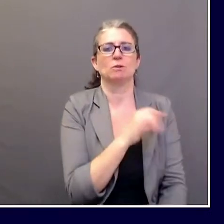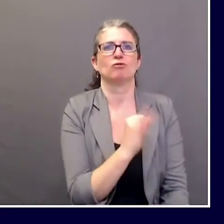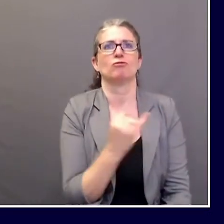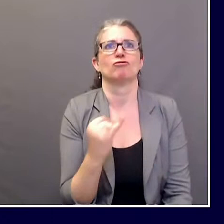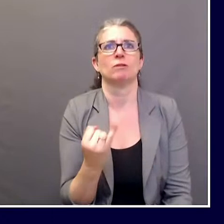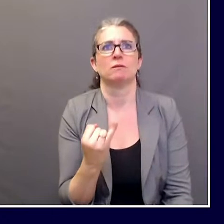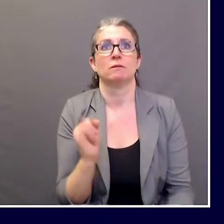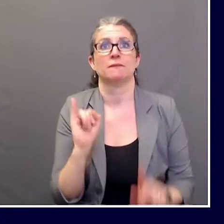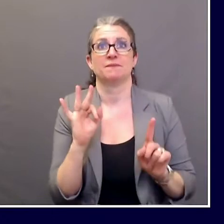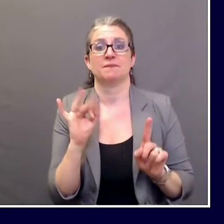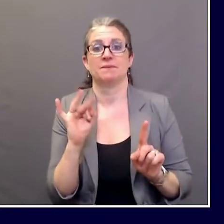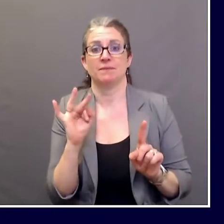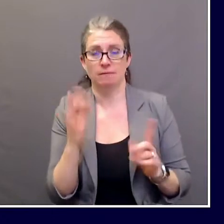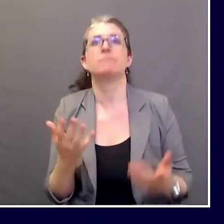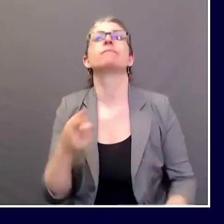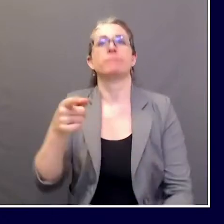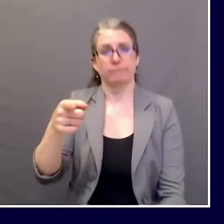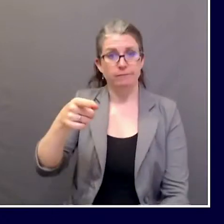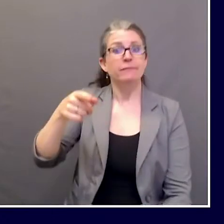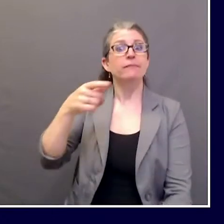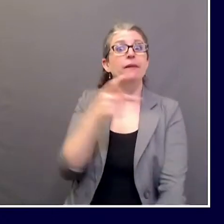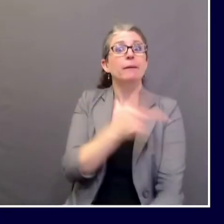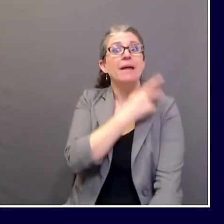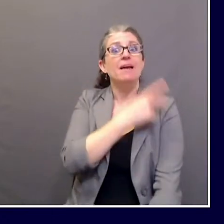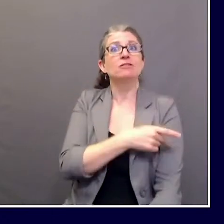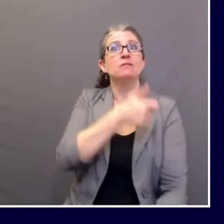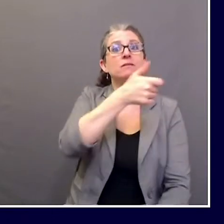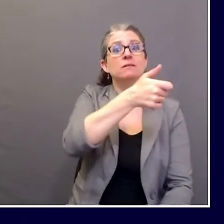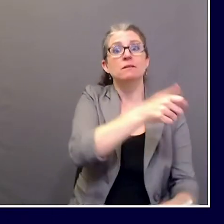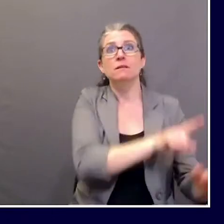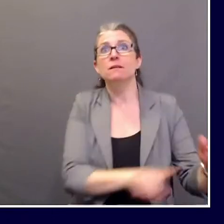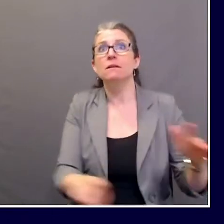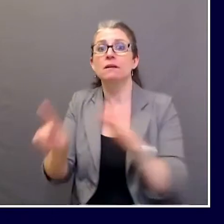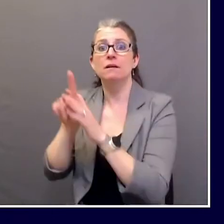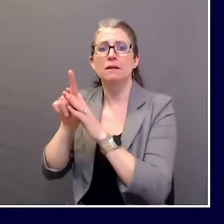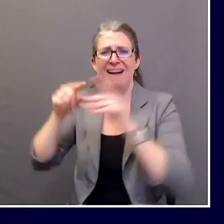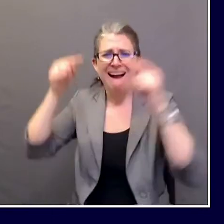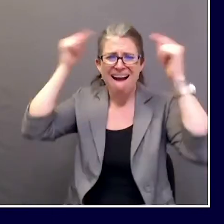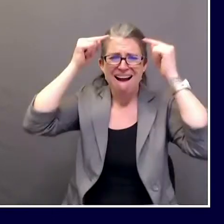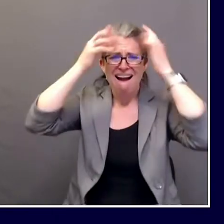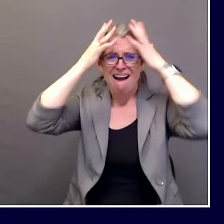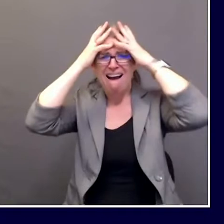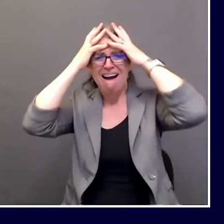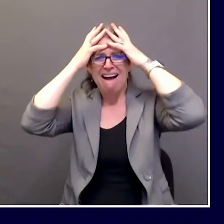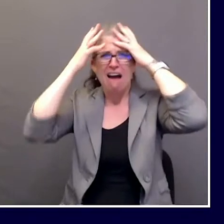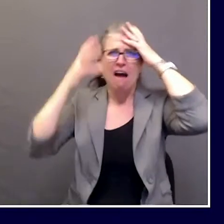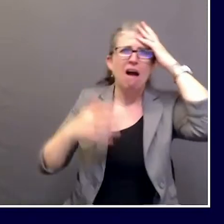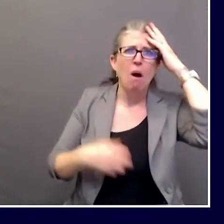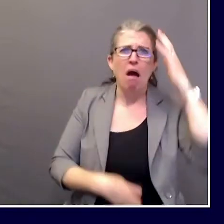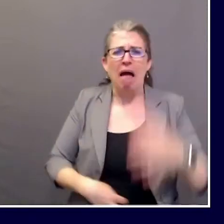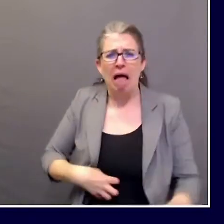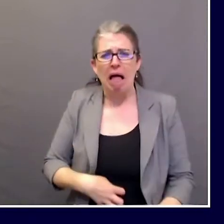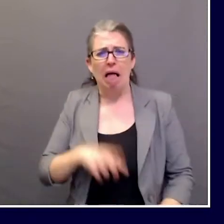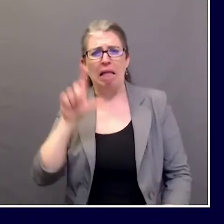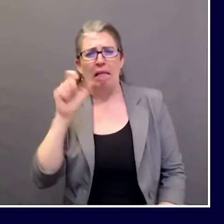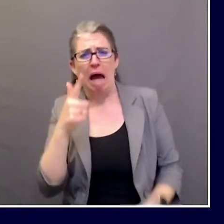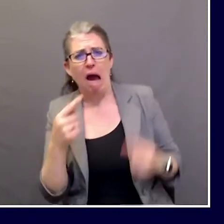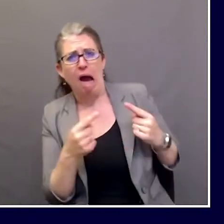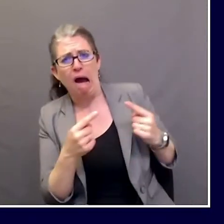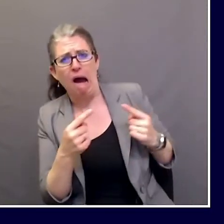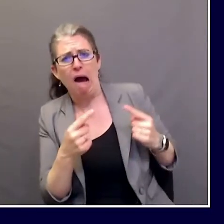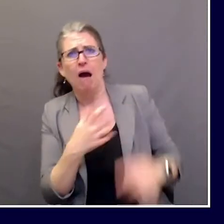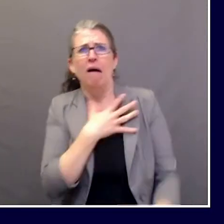clots, but to use a different alternative. That's really what's going on here. So we have instructed providers not to throw